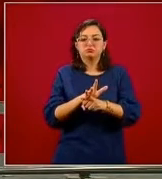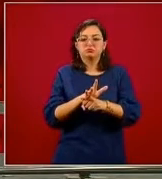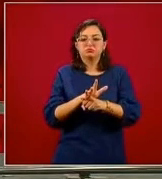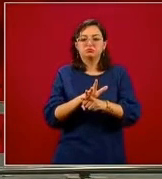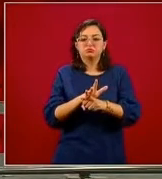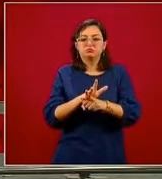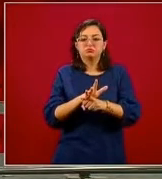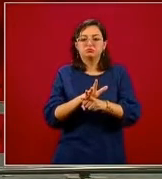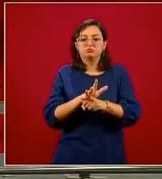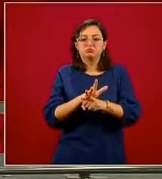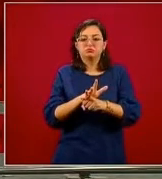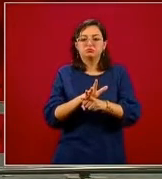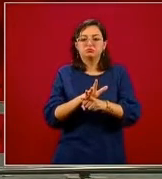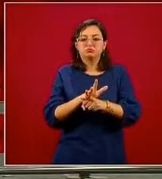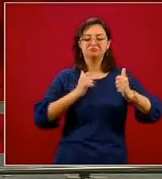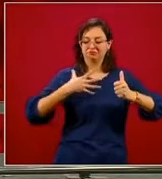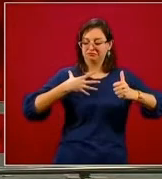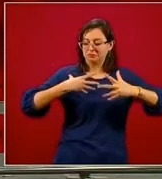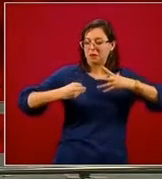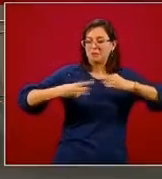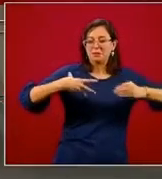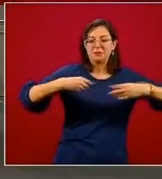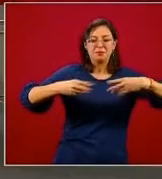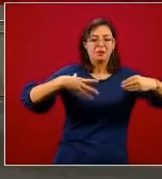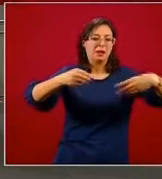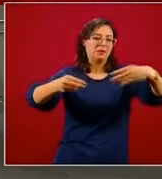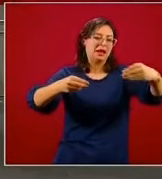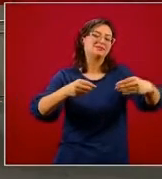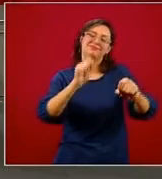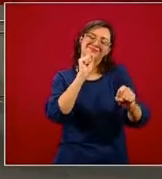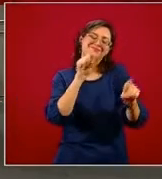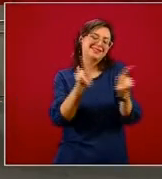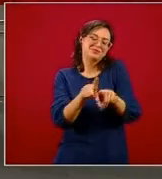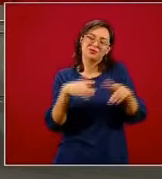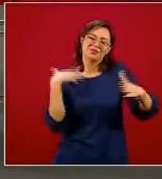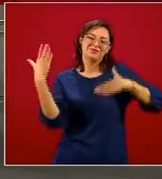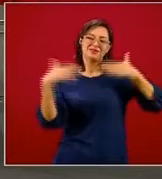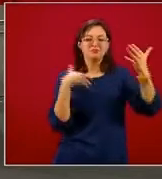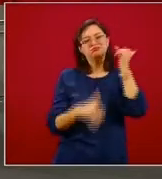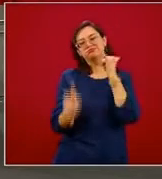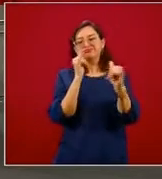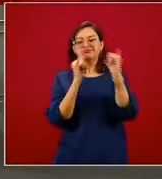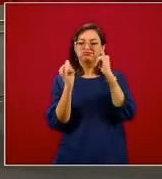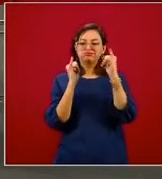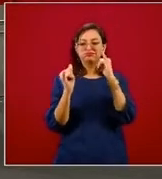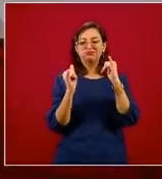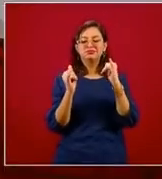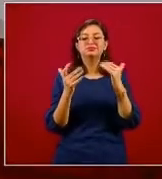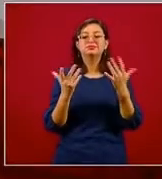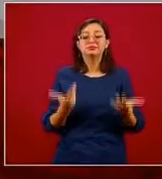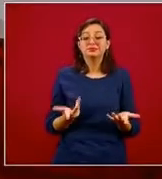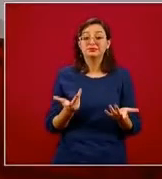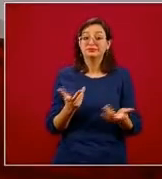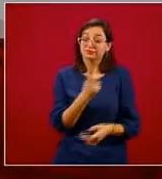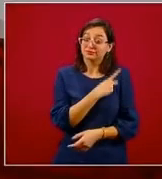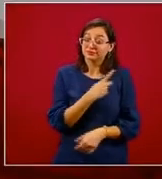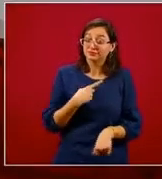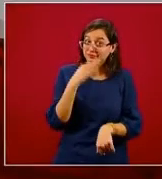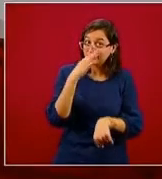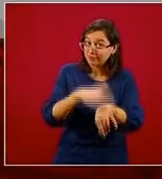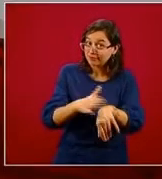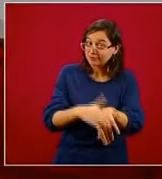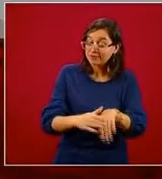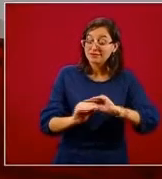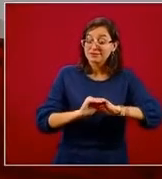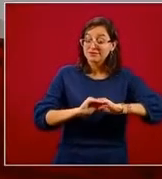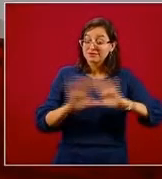contagiarse, And that is where además people de want gozar to del get ánimo de infected, diversión y el consumo de and they bebidas want to have alcohólicas. fun and get drunk while they're Que getting quede muy infected. claro, And I